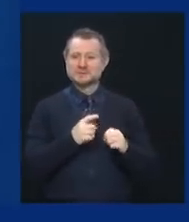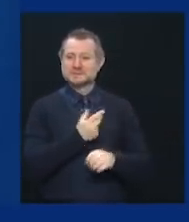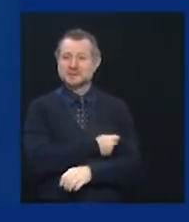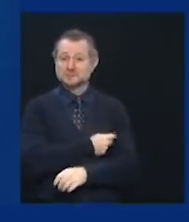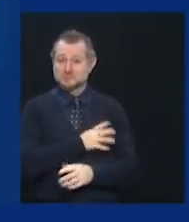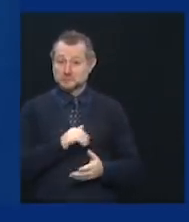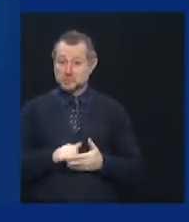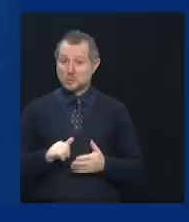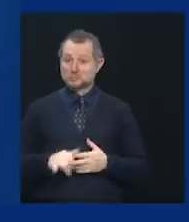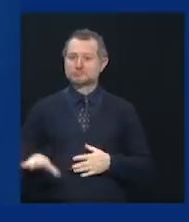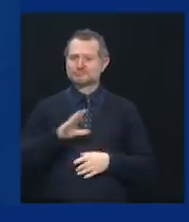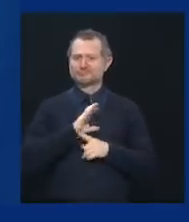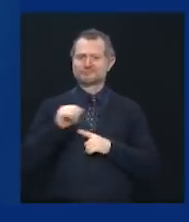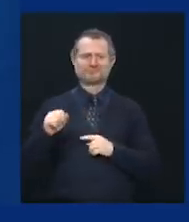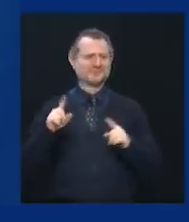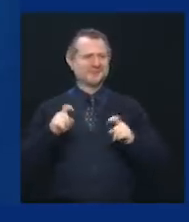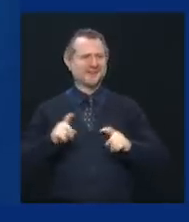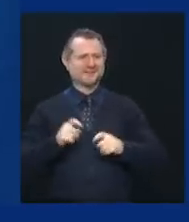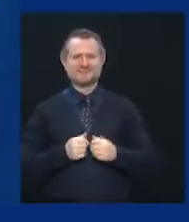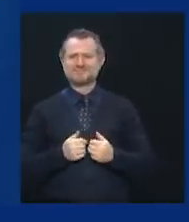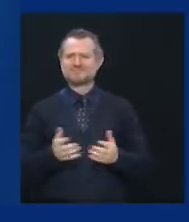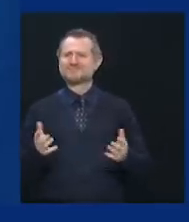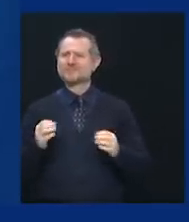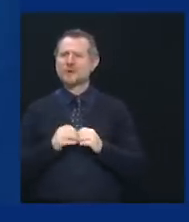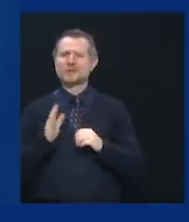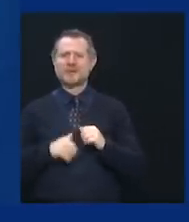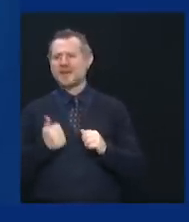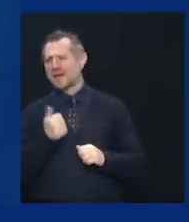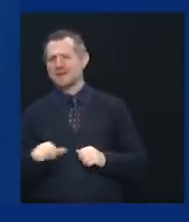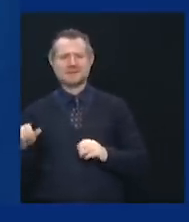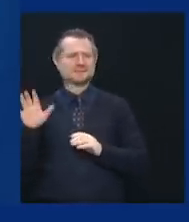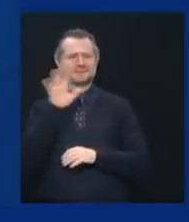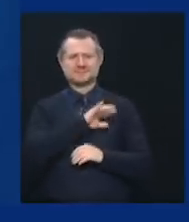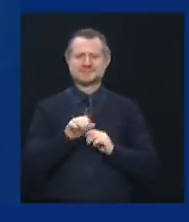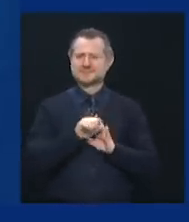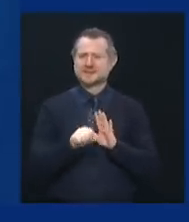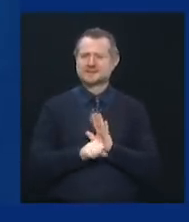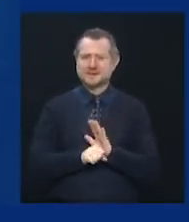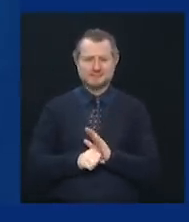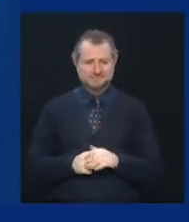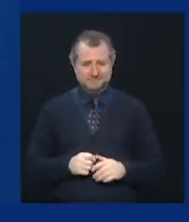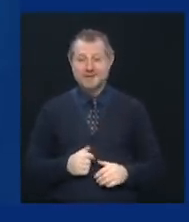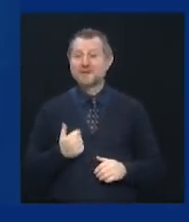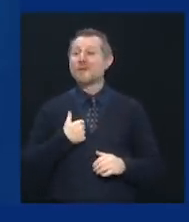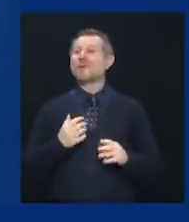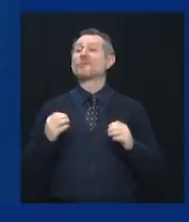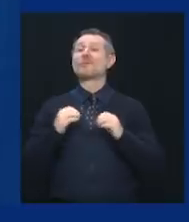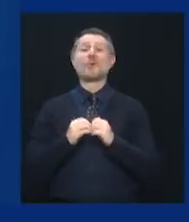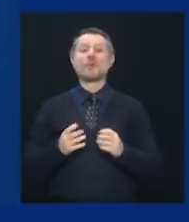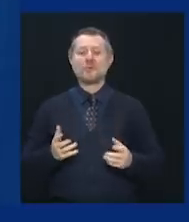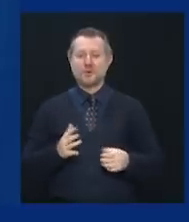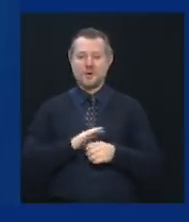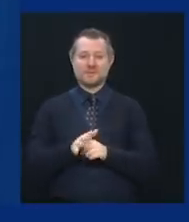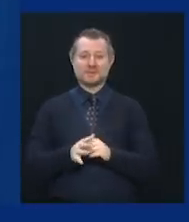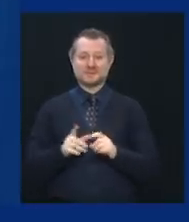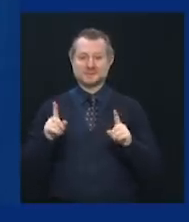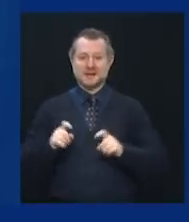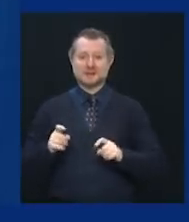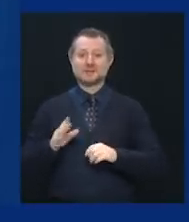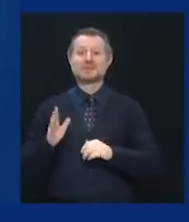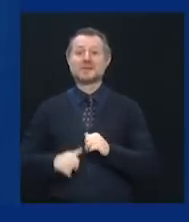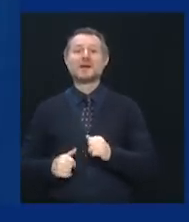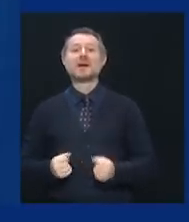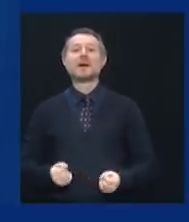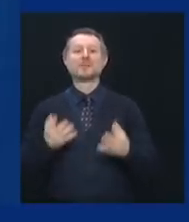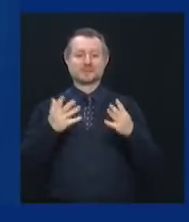more testing than any other state, has actually done more COVID tests than the number of vaccines we're going to have to administer. But